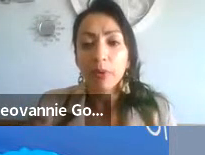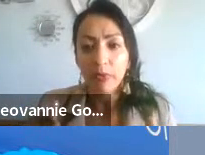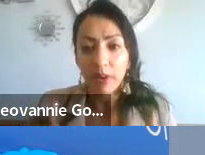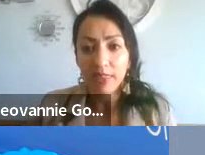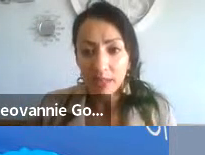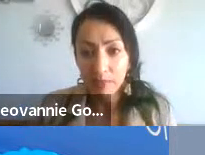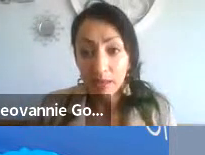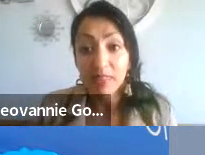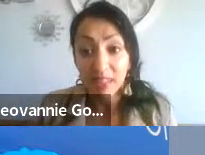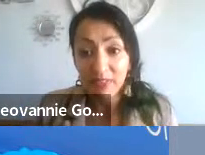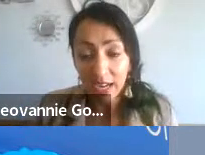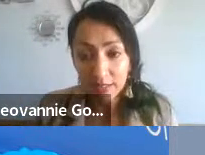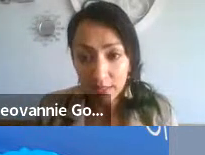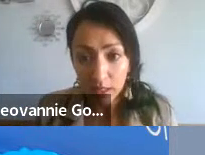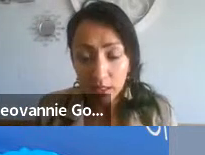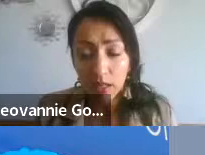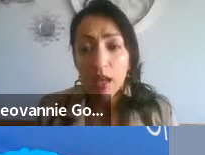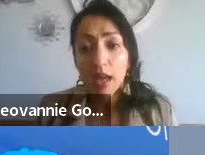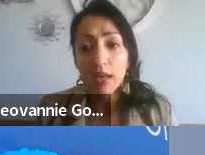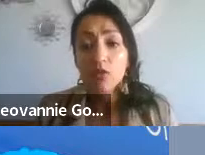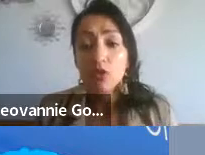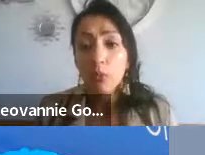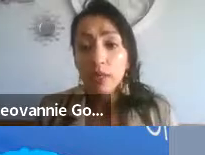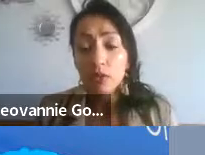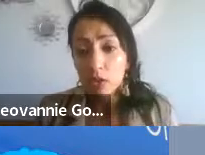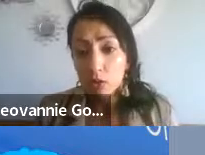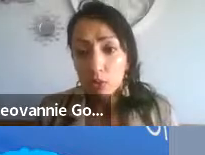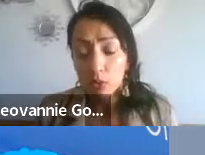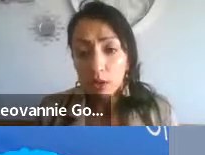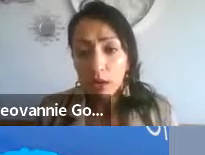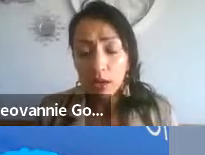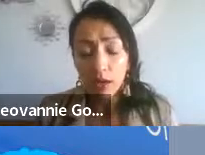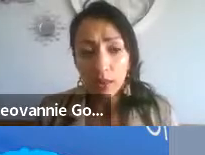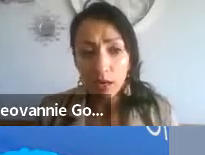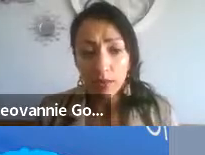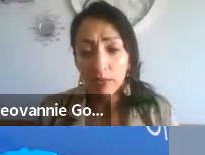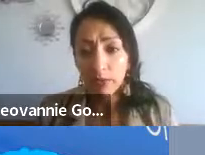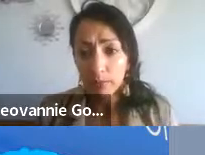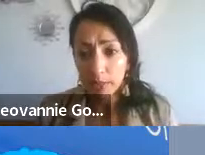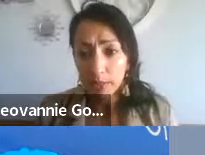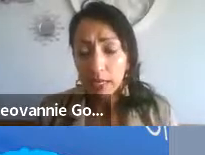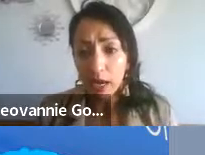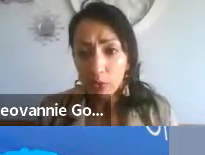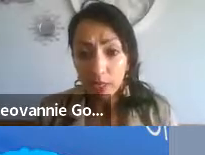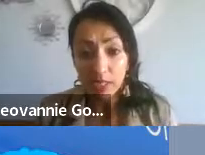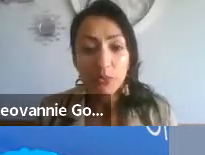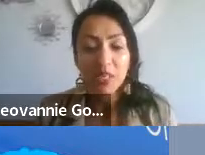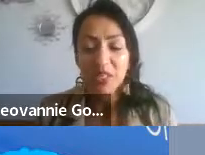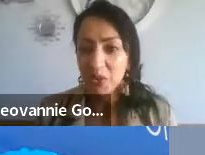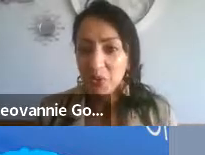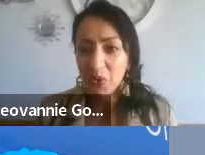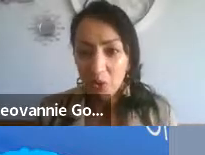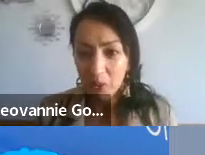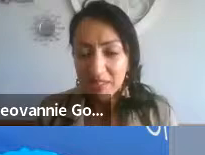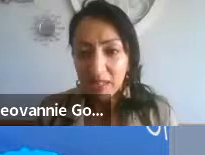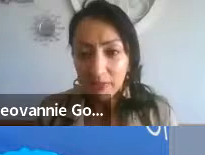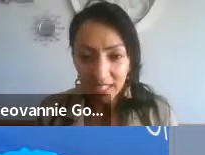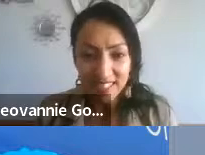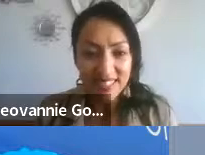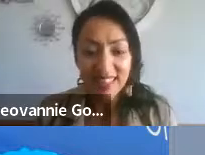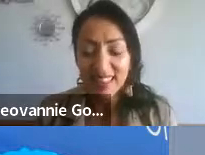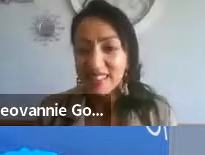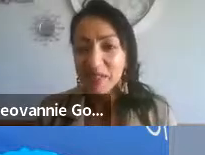at, and provide them the vaccine. And so a lot of community outreach. We do